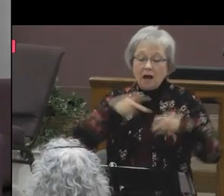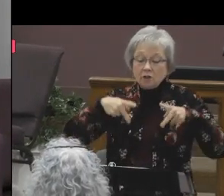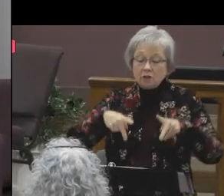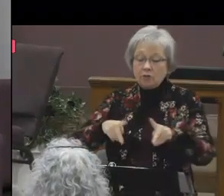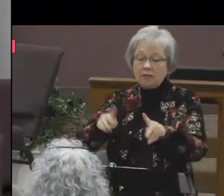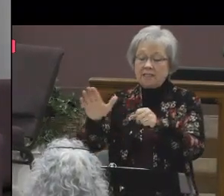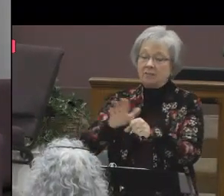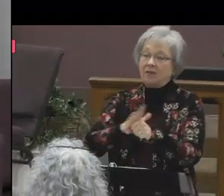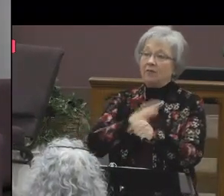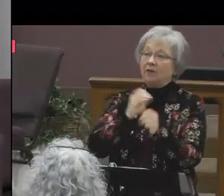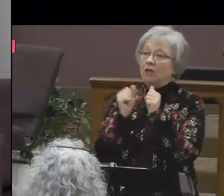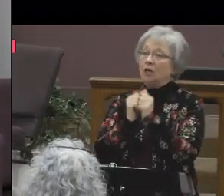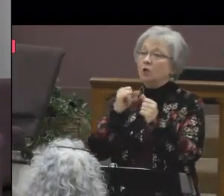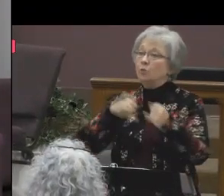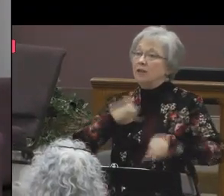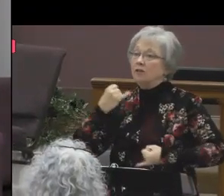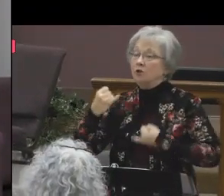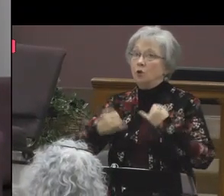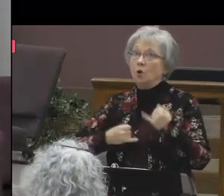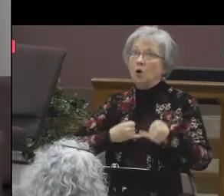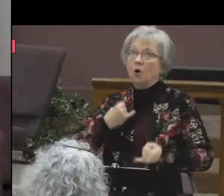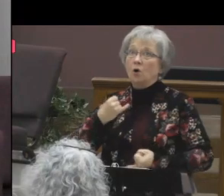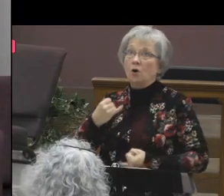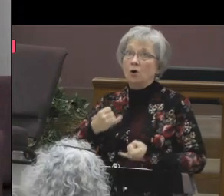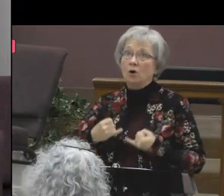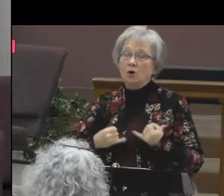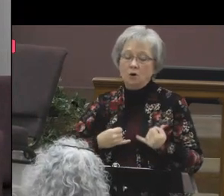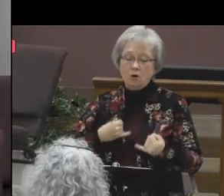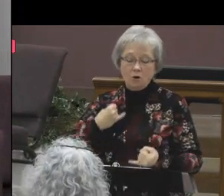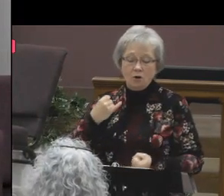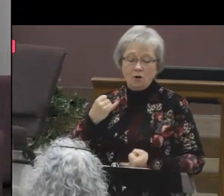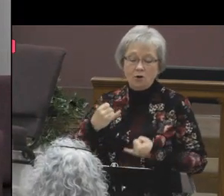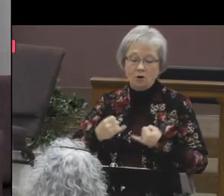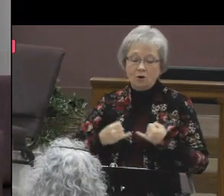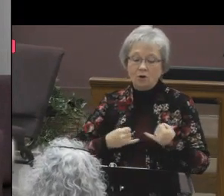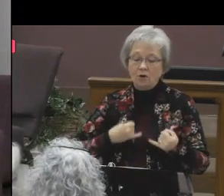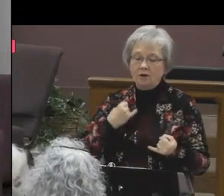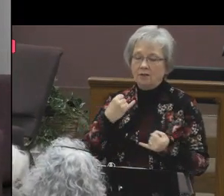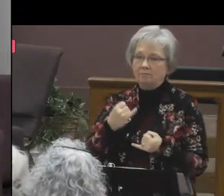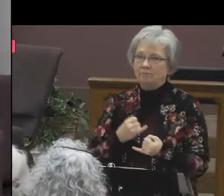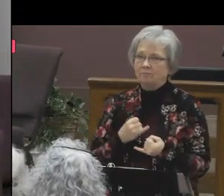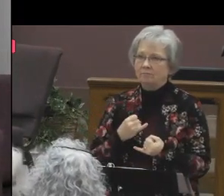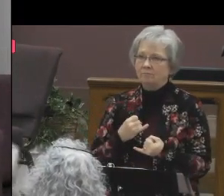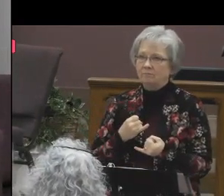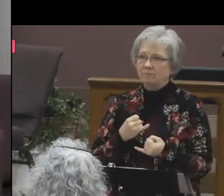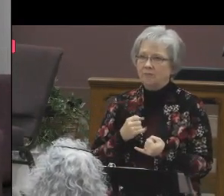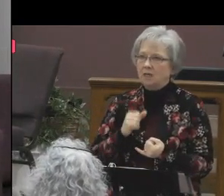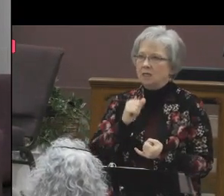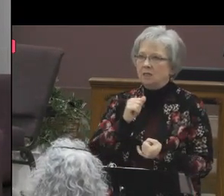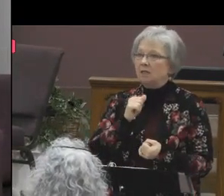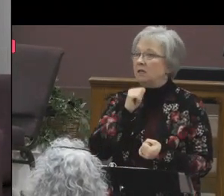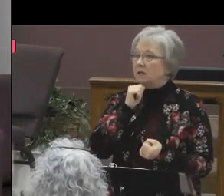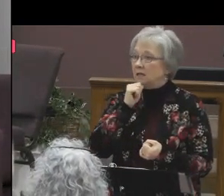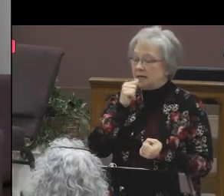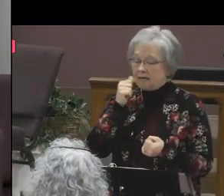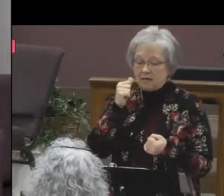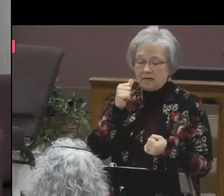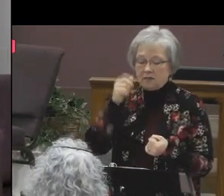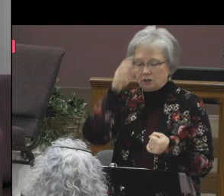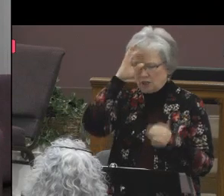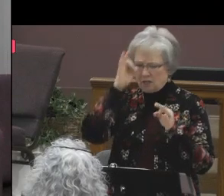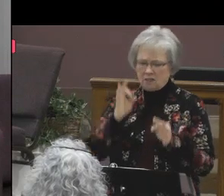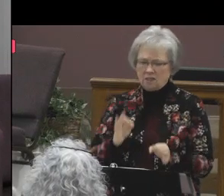May our streets be filled with joy.